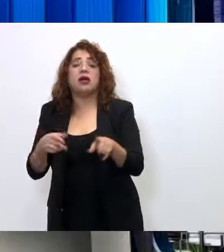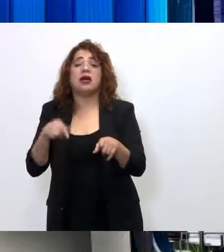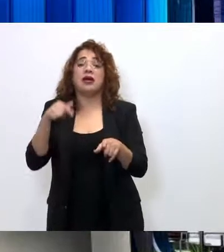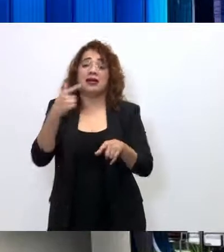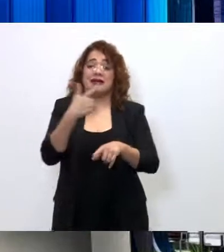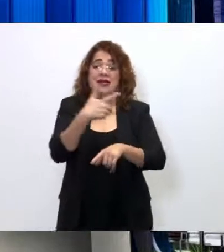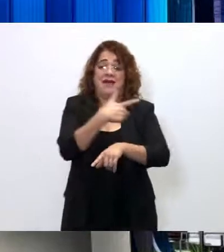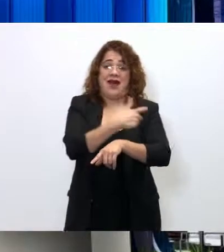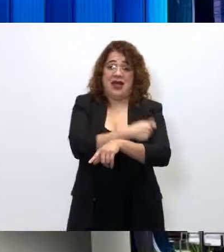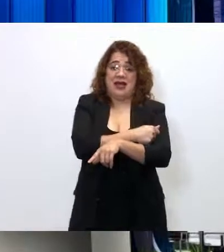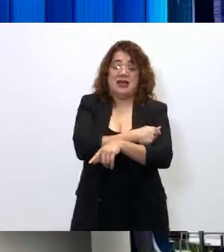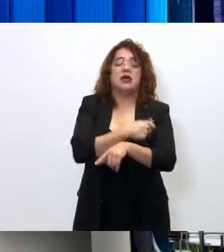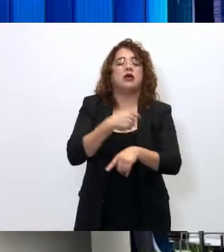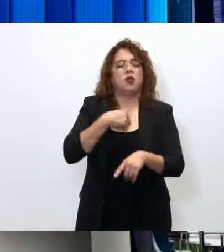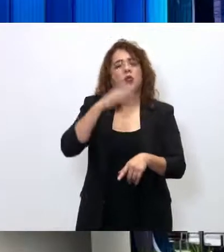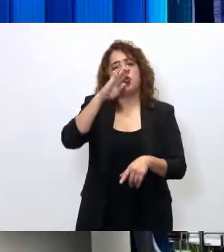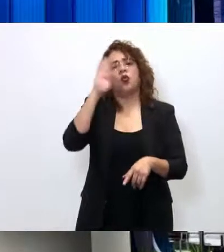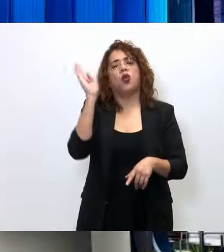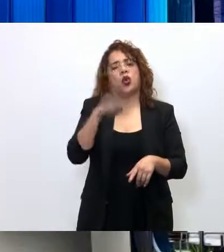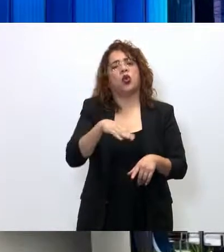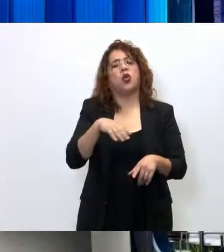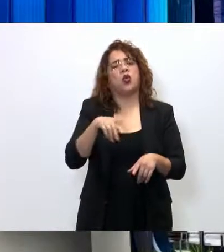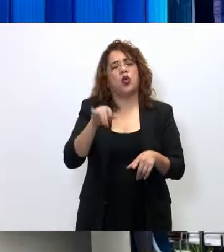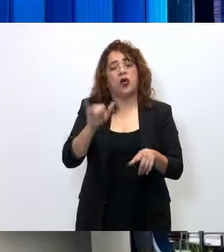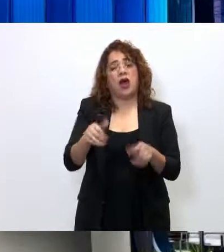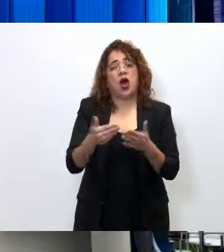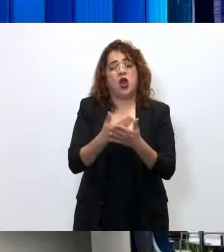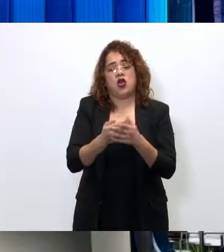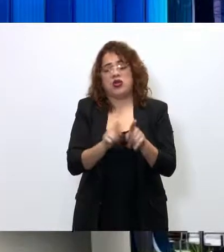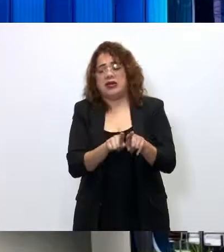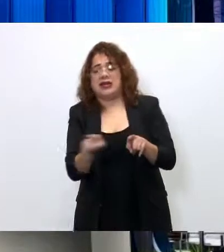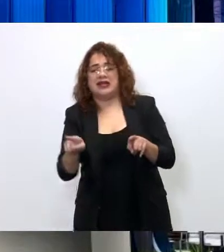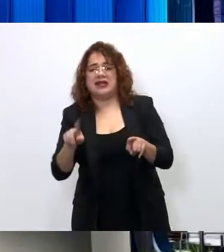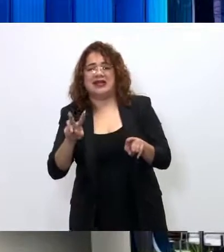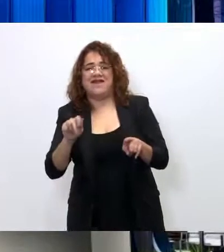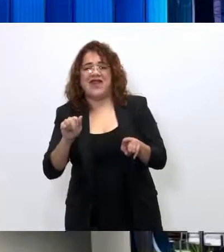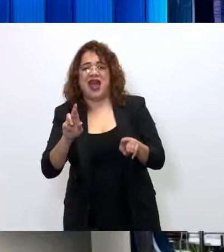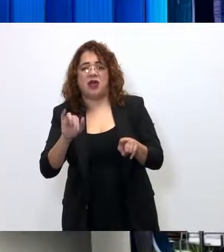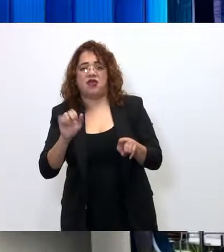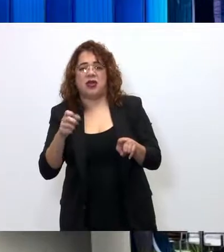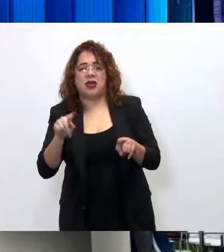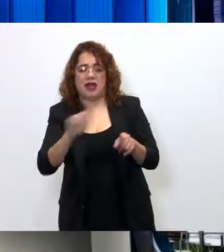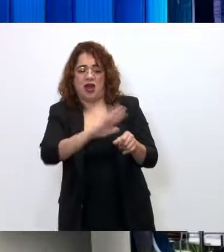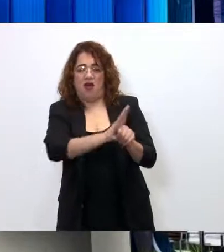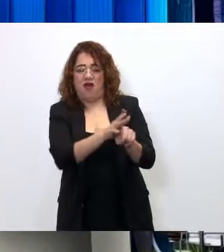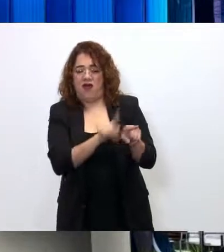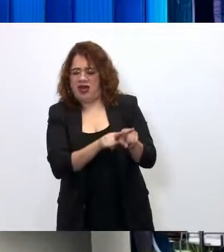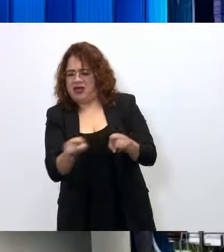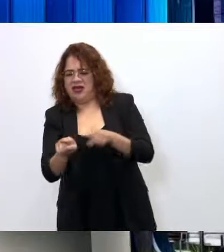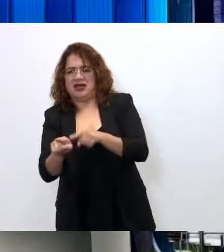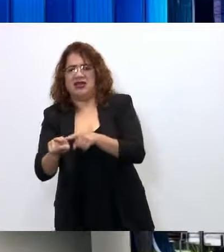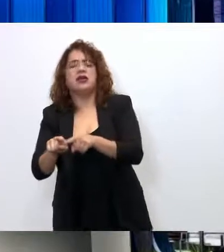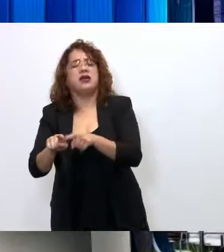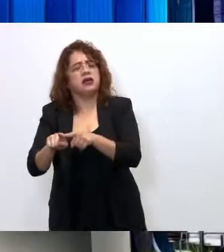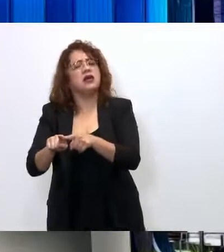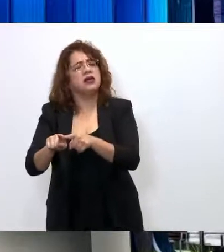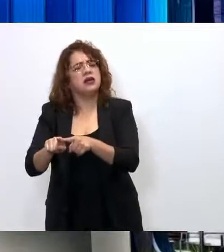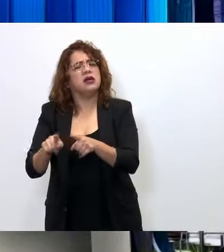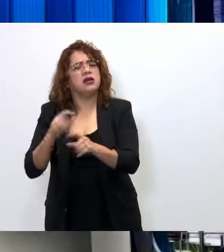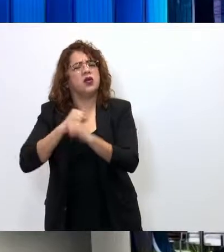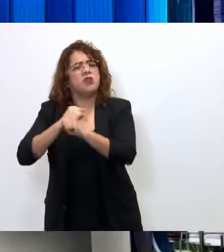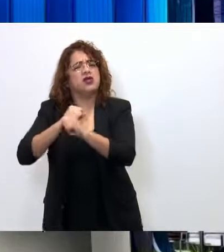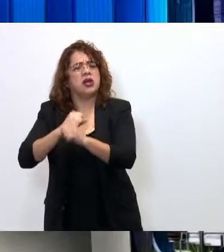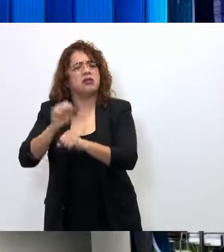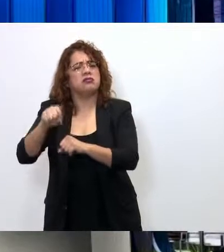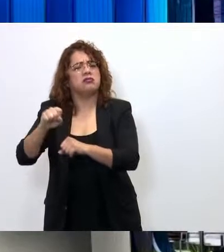demonstrated to continue to be effective against the variants. And so really our push is to make sure that people are getting vaccinated so that those